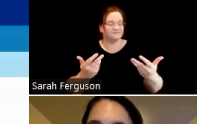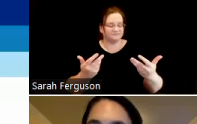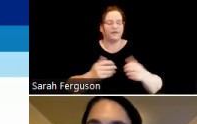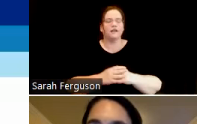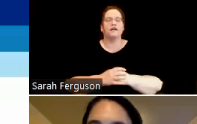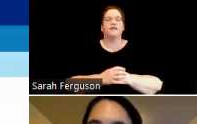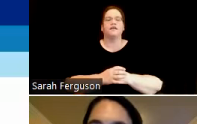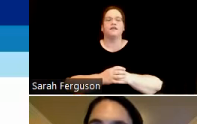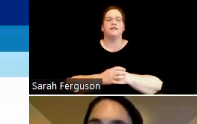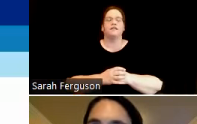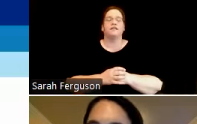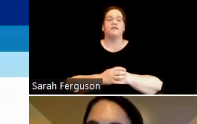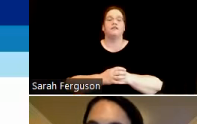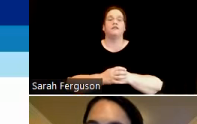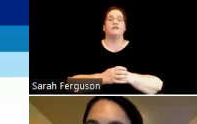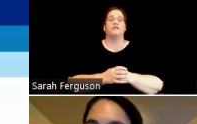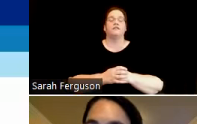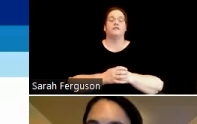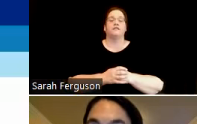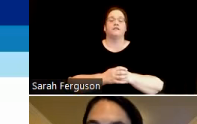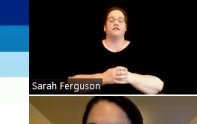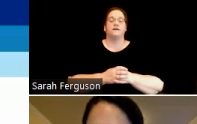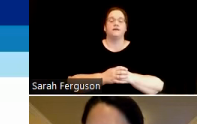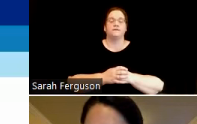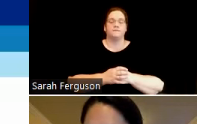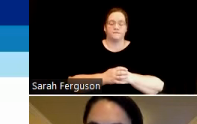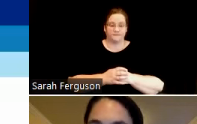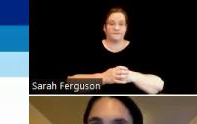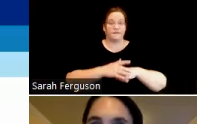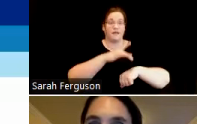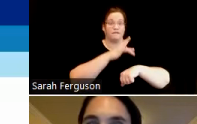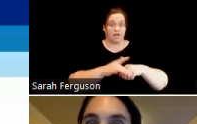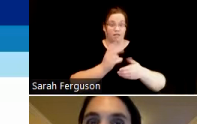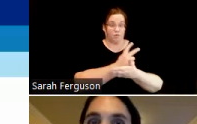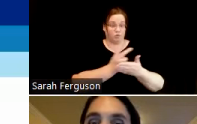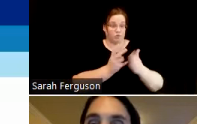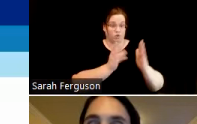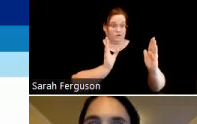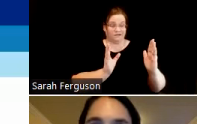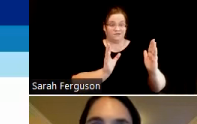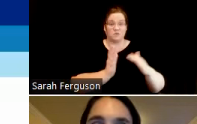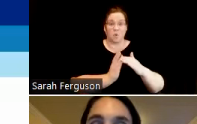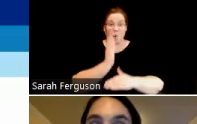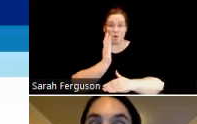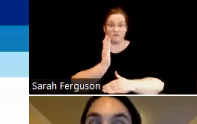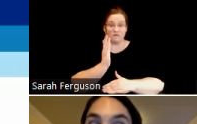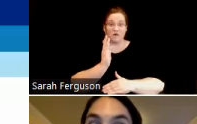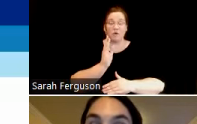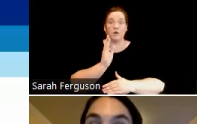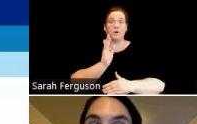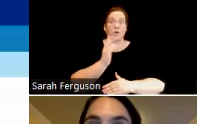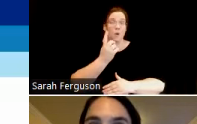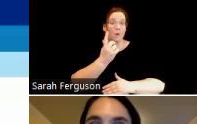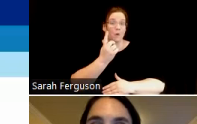in the first 2 weeks of vaccine being available, over a quarter of a billion kids under 5